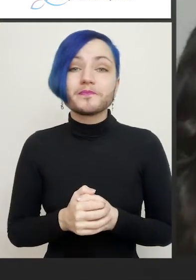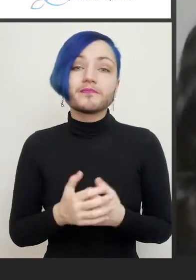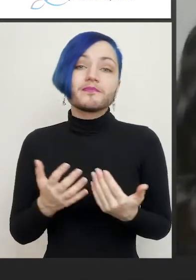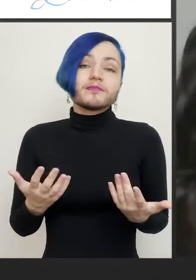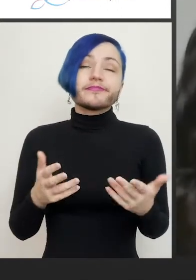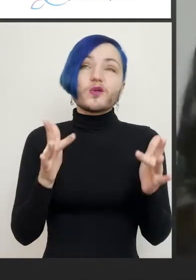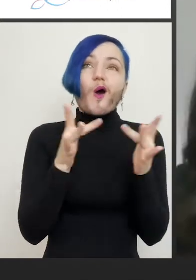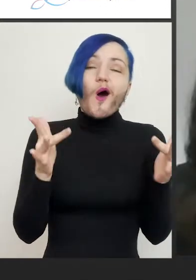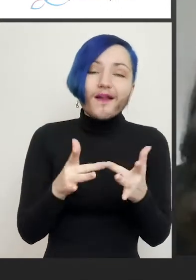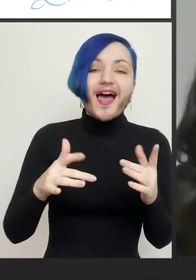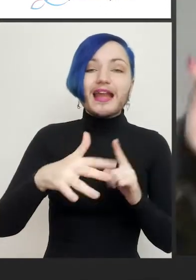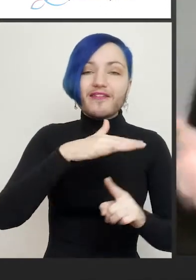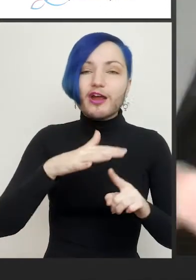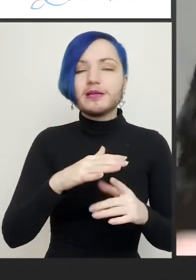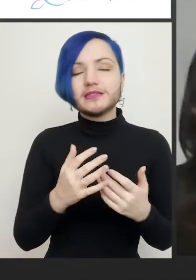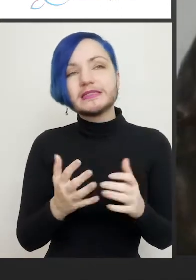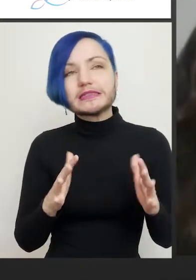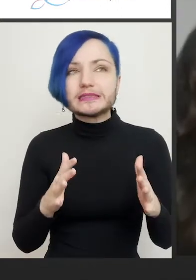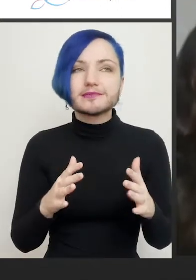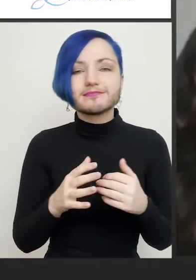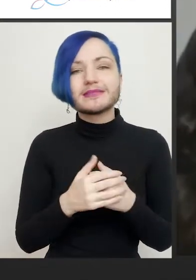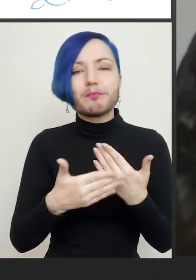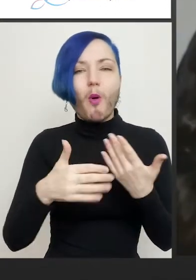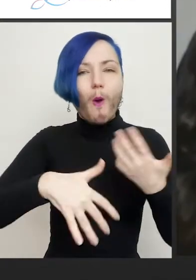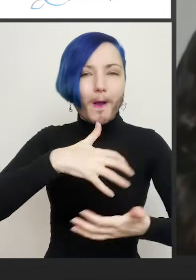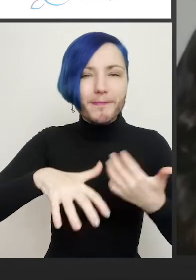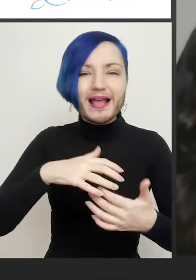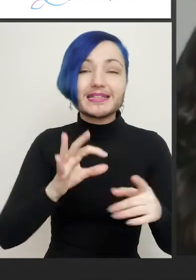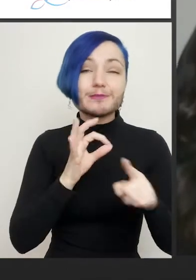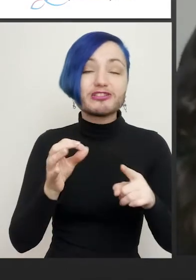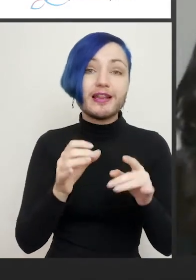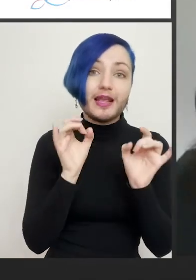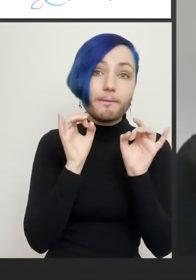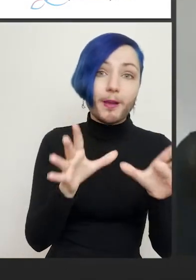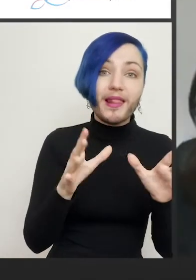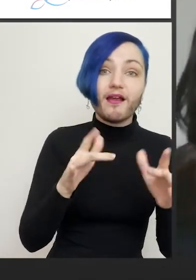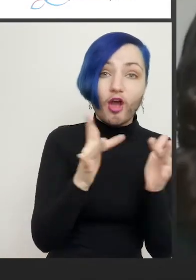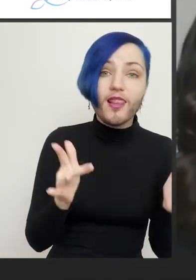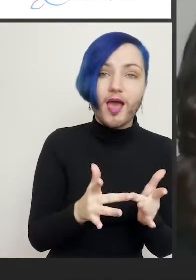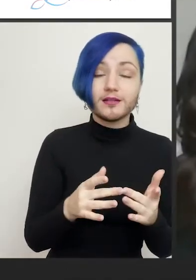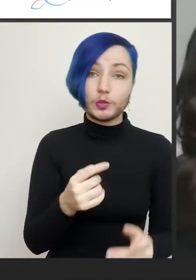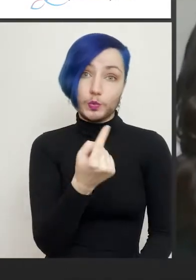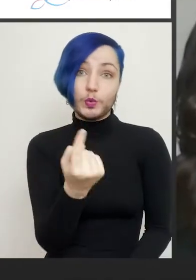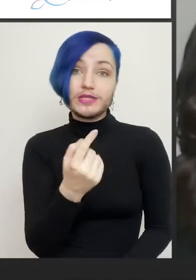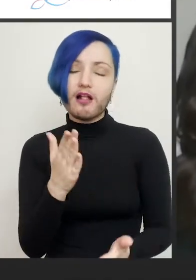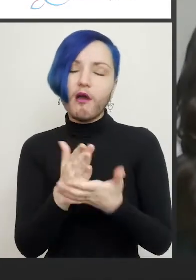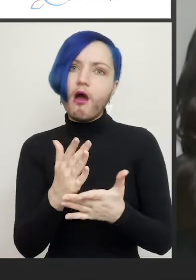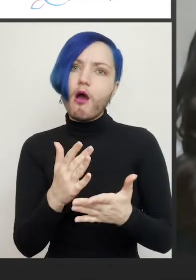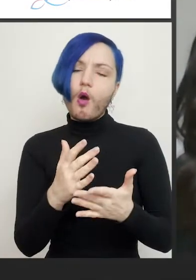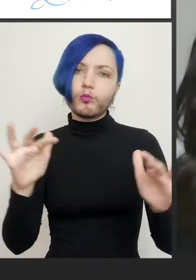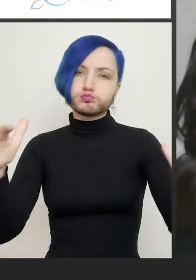online environment has another side, particularly the public one, and you are a trailblazer, and you